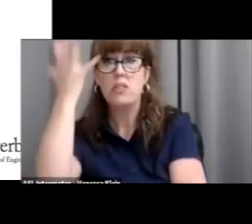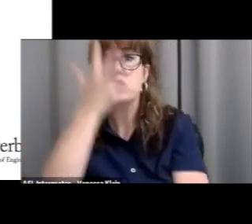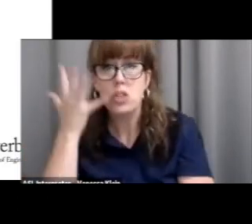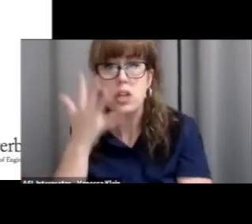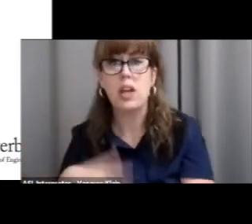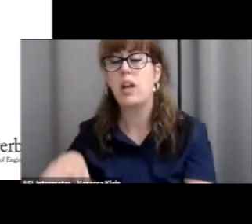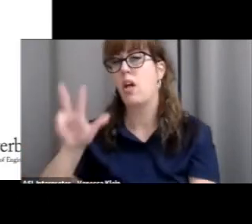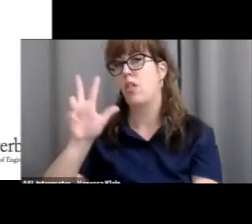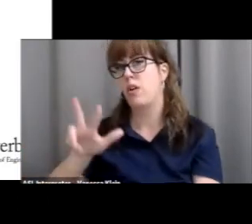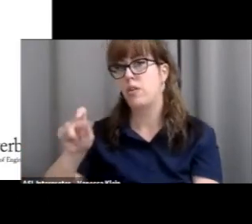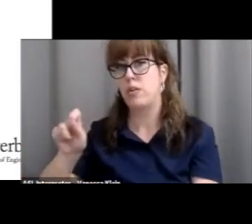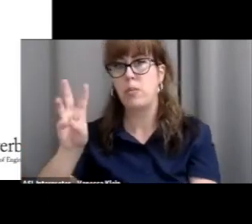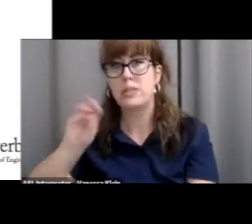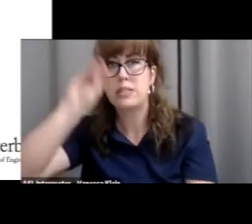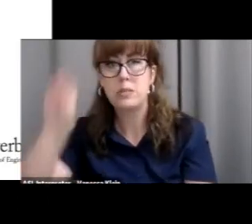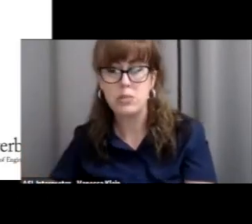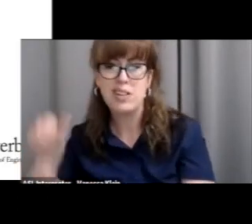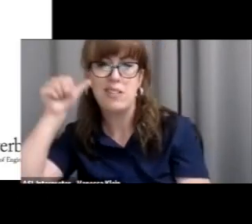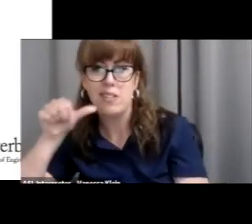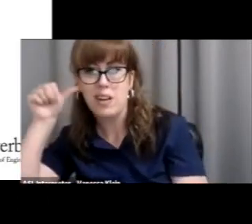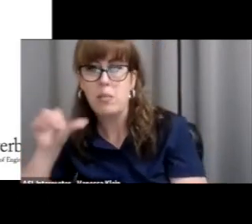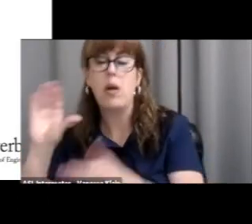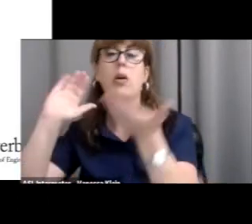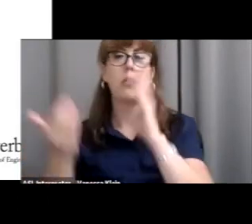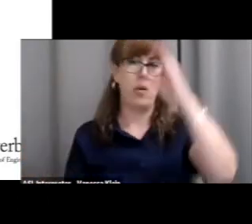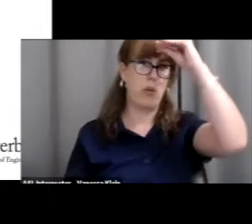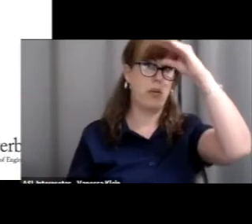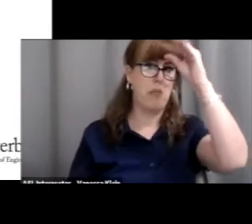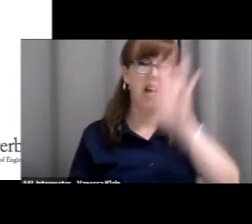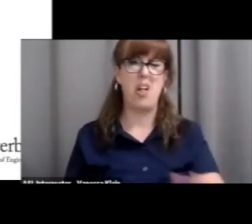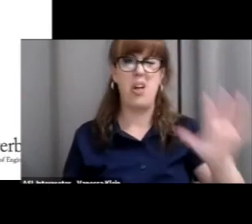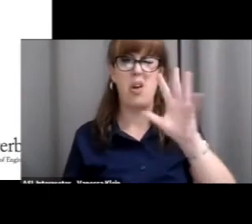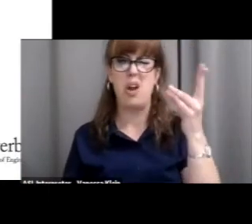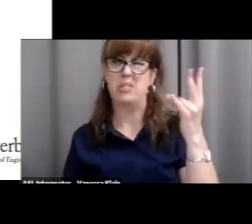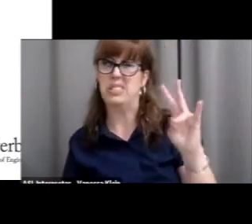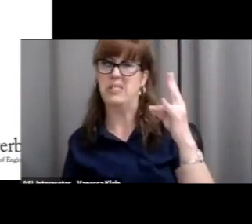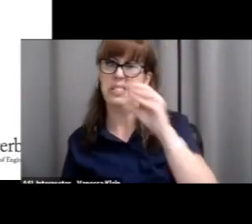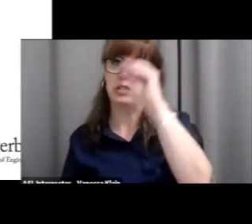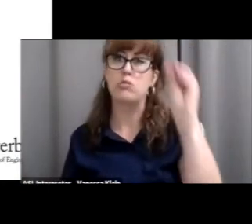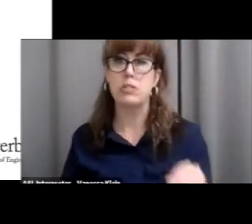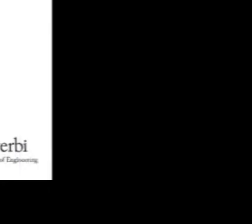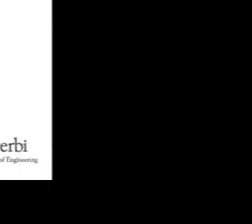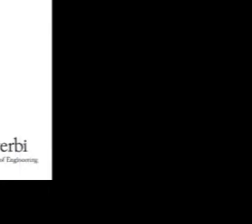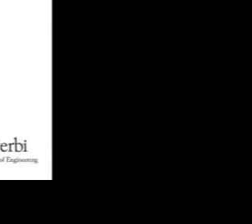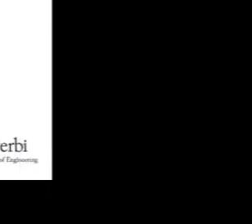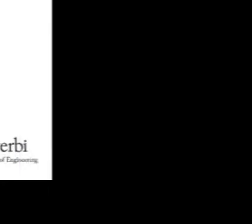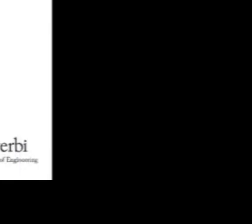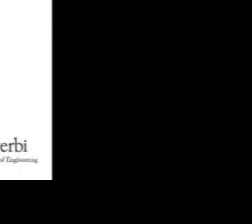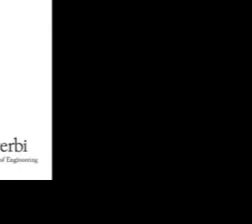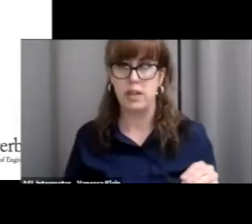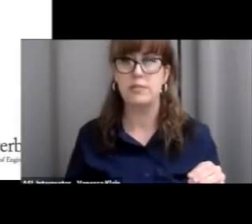33.6% of female characters are better than average looking versus male characters that come in around 17%.